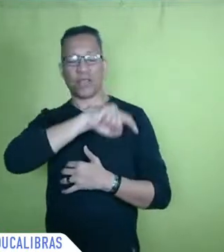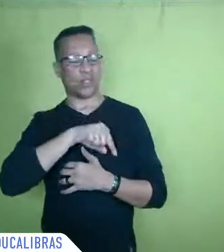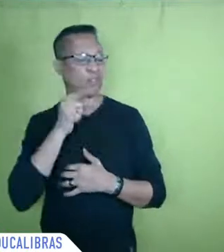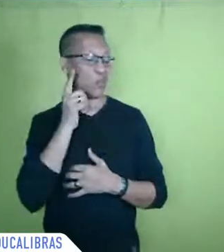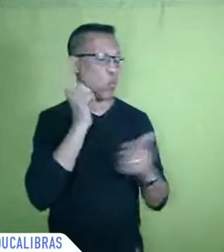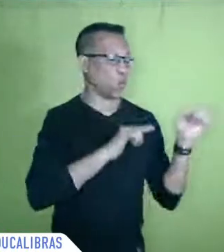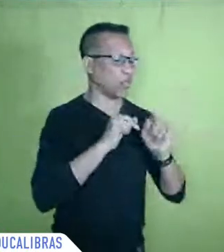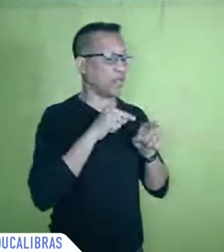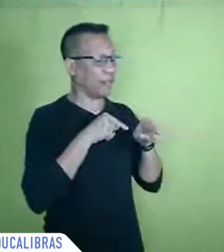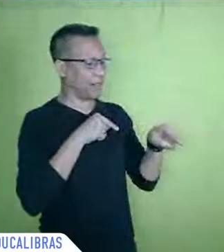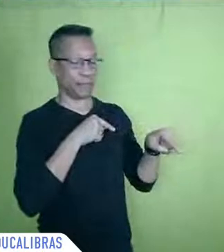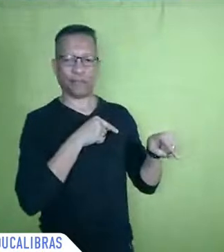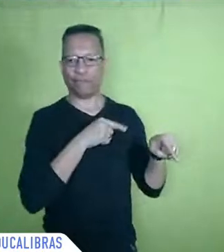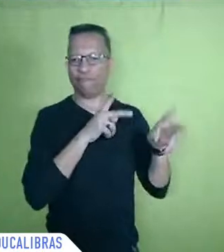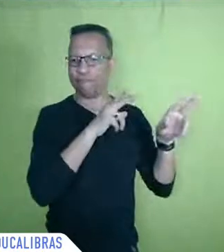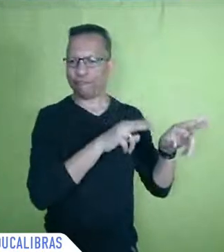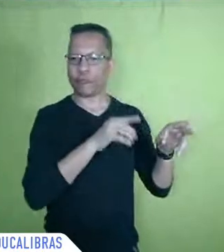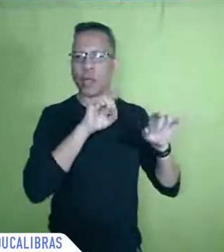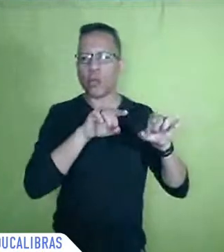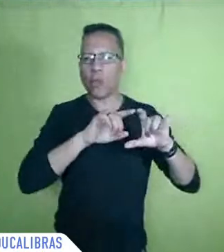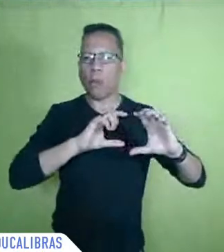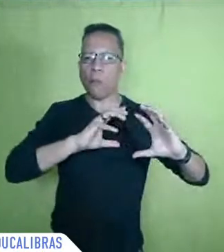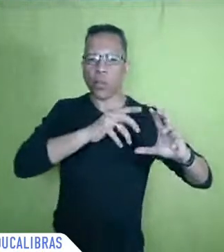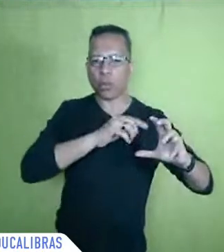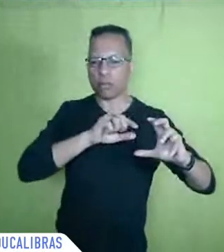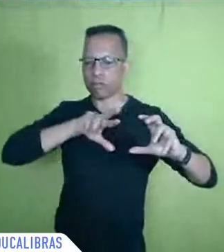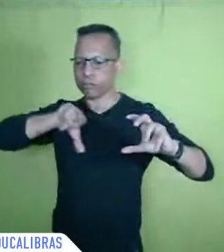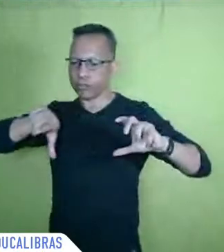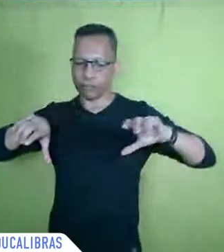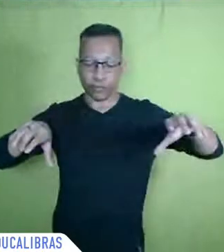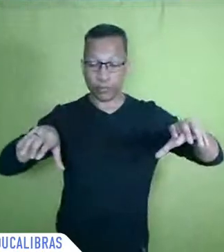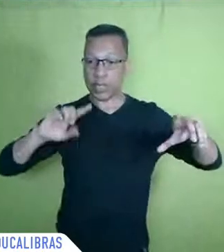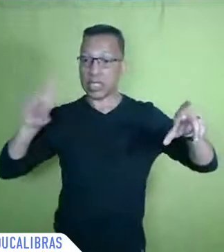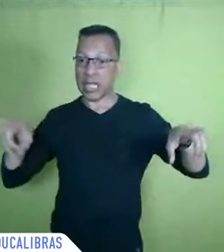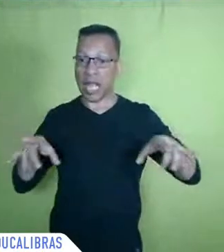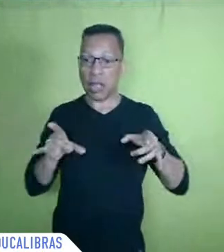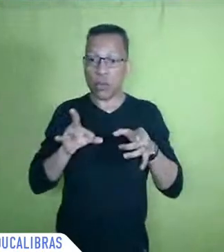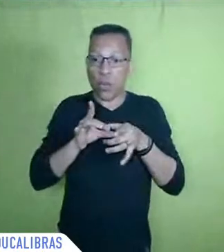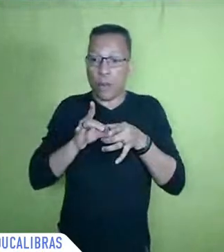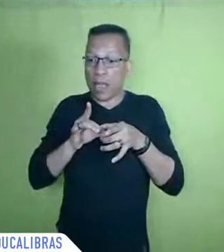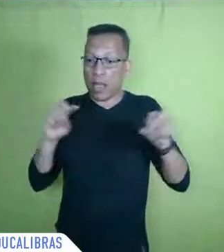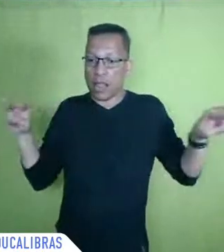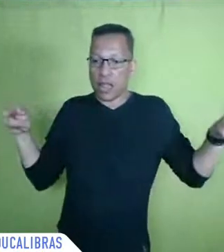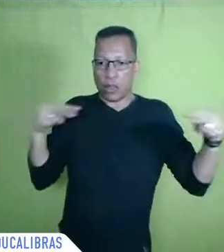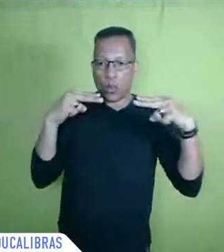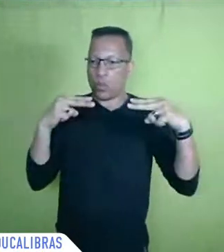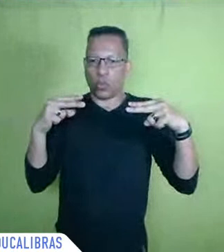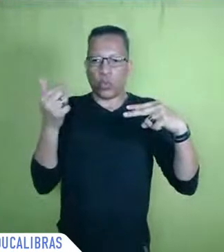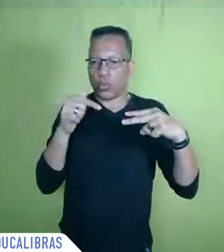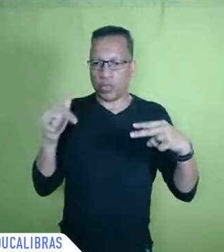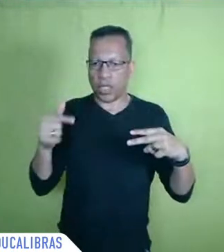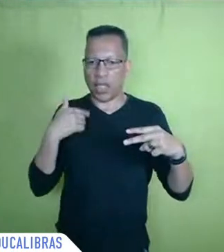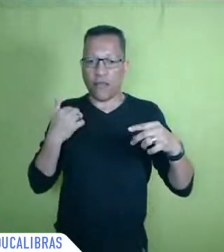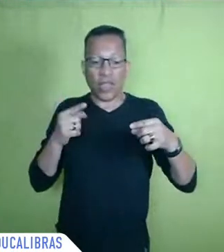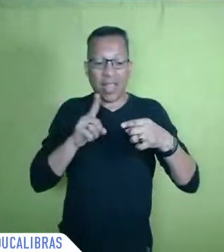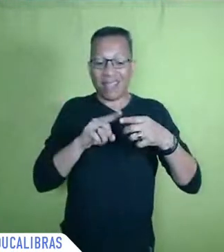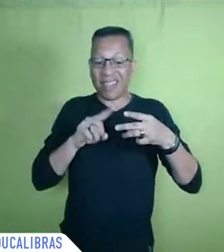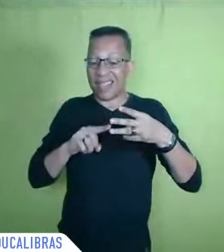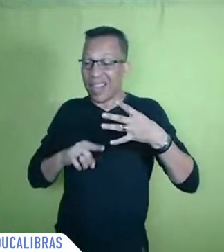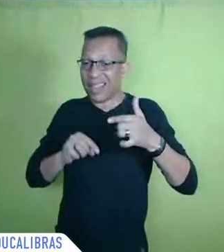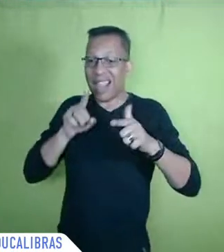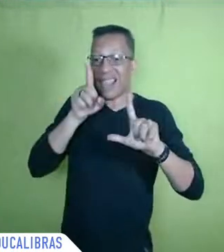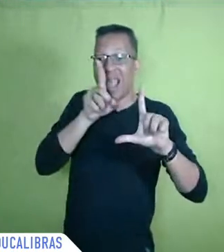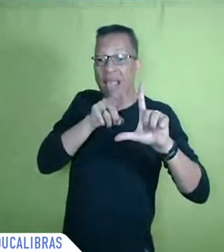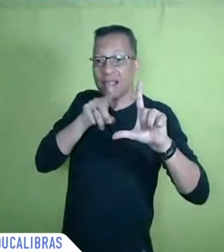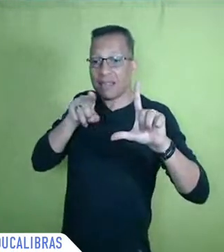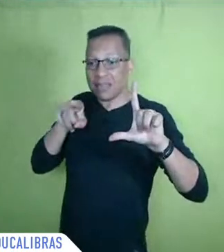and everyone's opportunities that do not reach those communities. These are two opposing worlds that coexist but do not look at